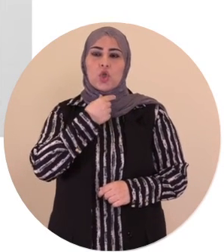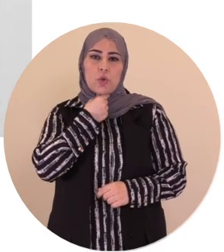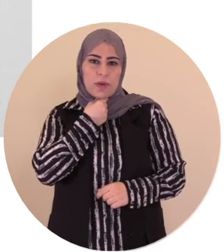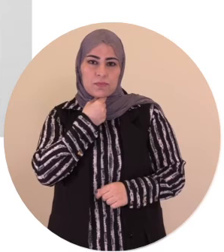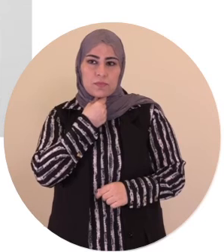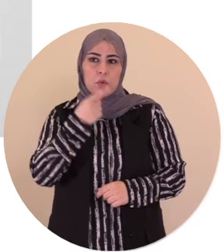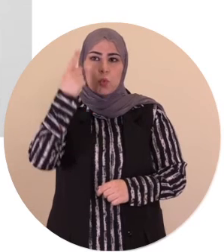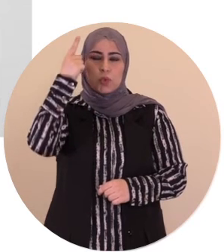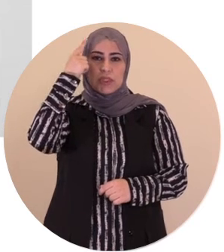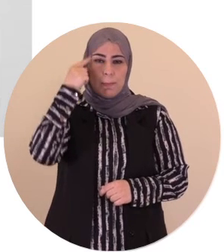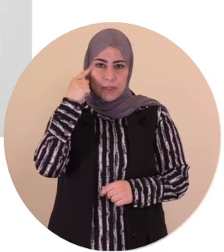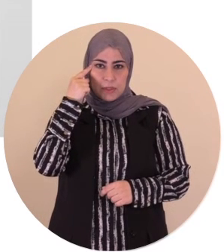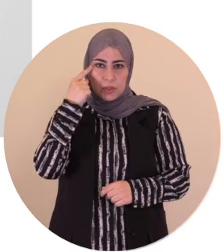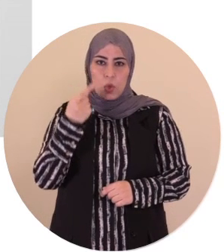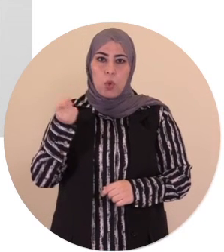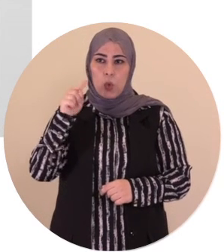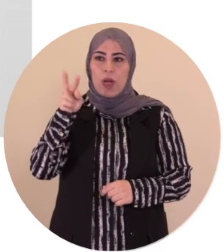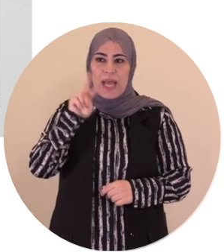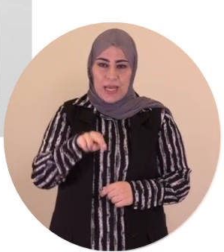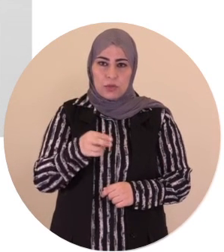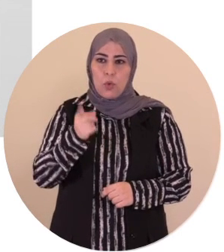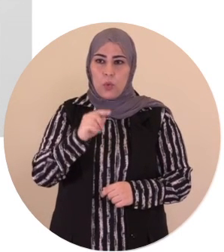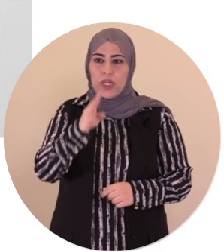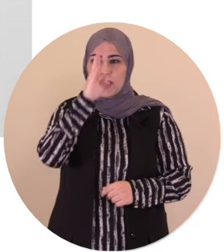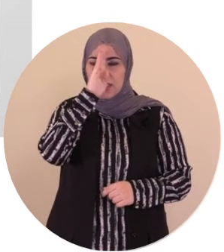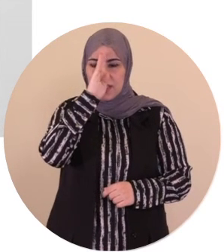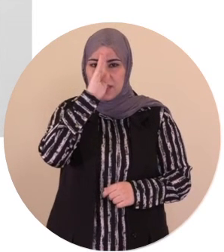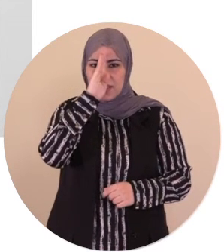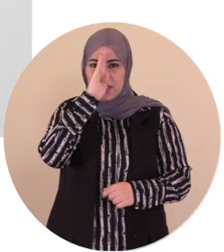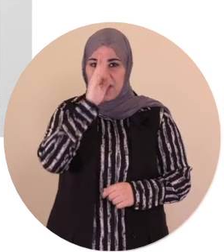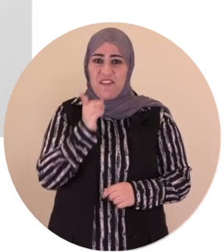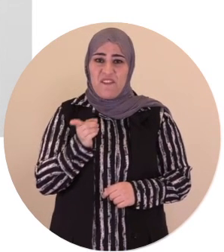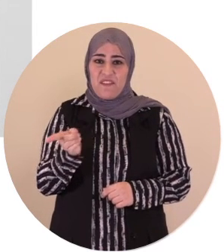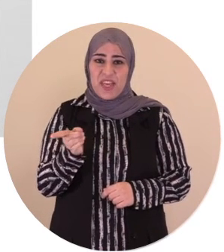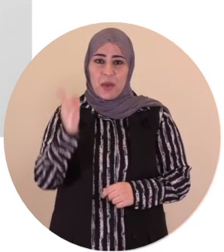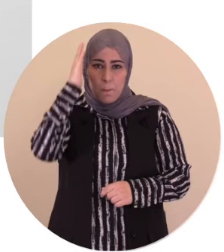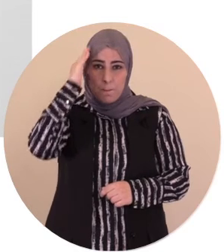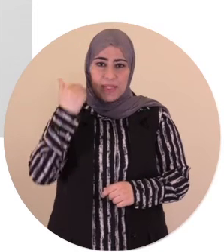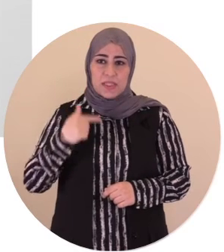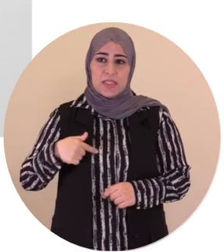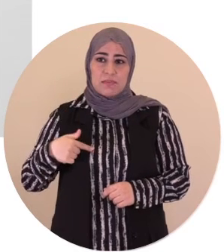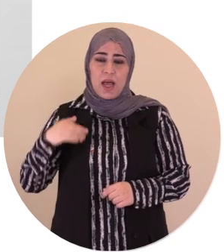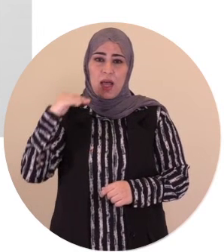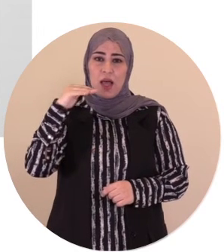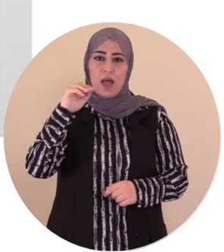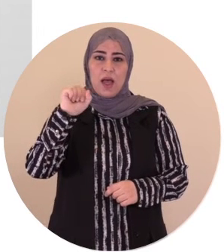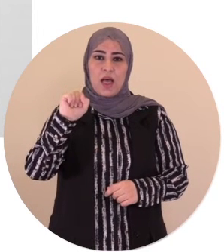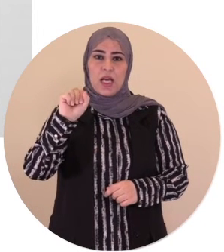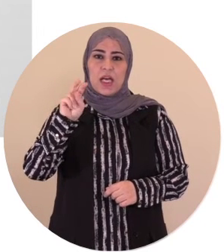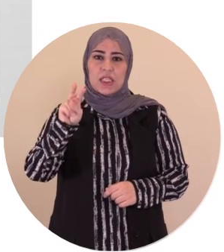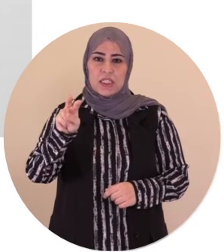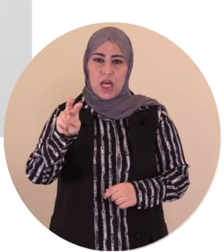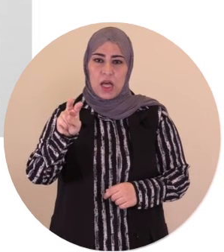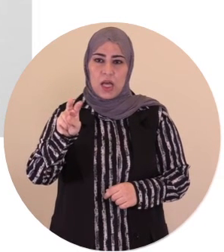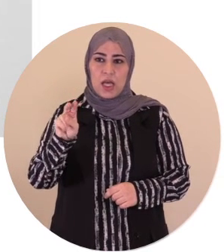sleepless nights. So this is a process. It took time from Friday to Monday. So from Friday to Monday, Hassa had some